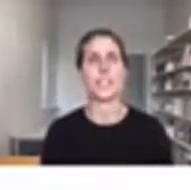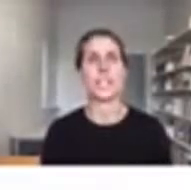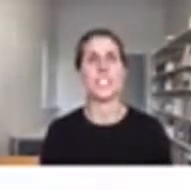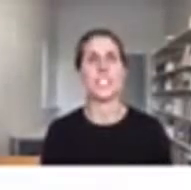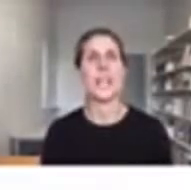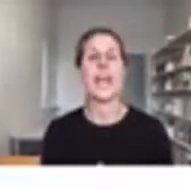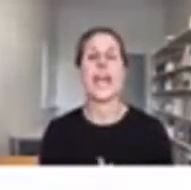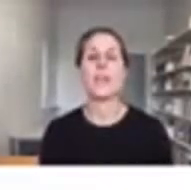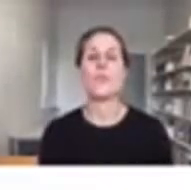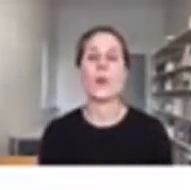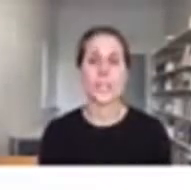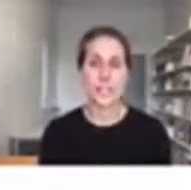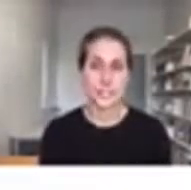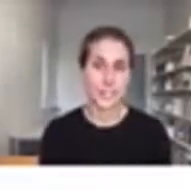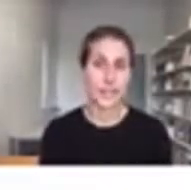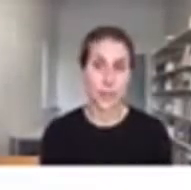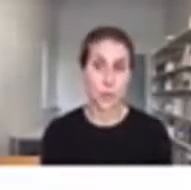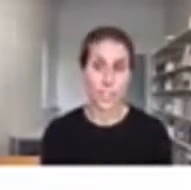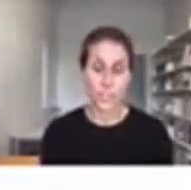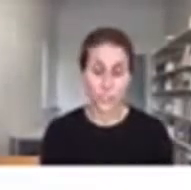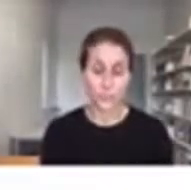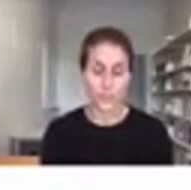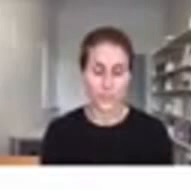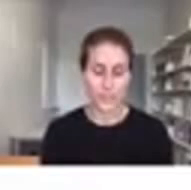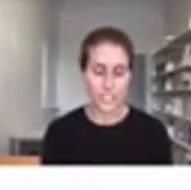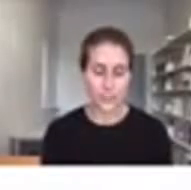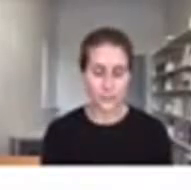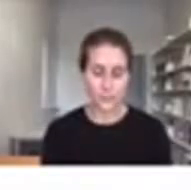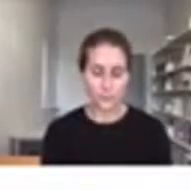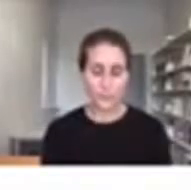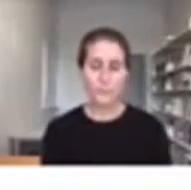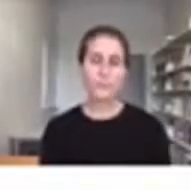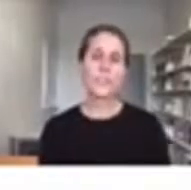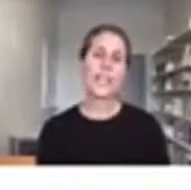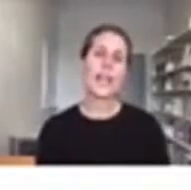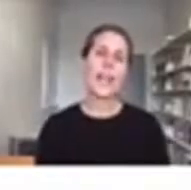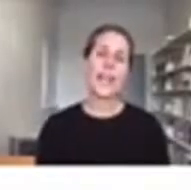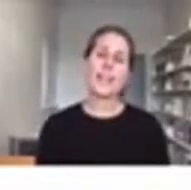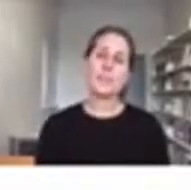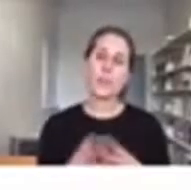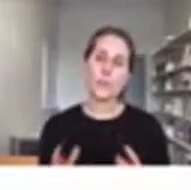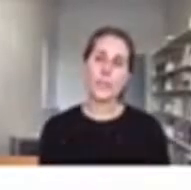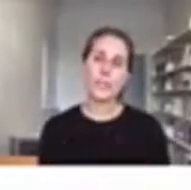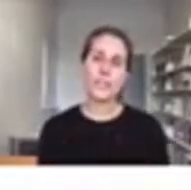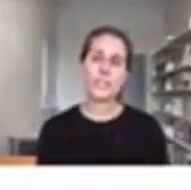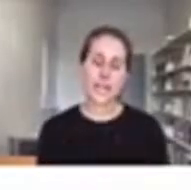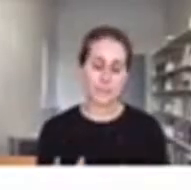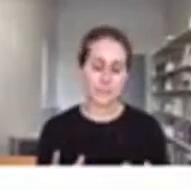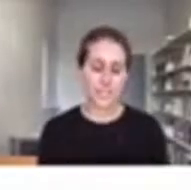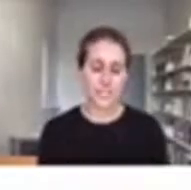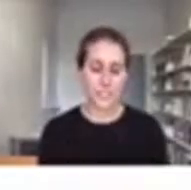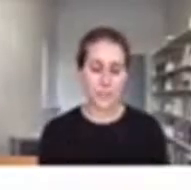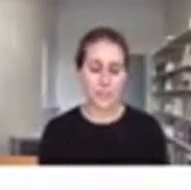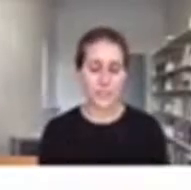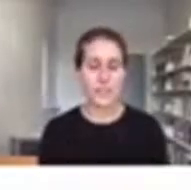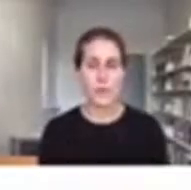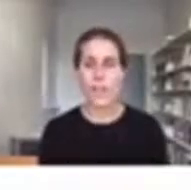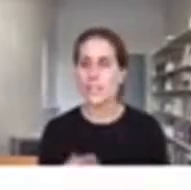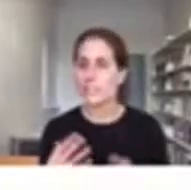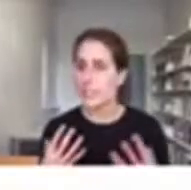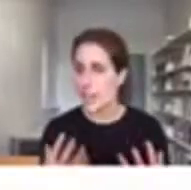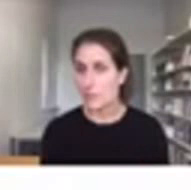within education and what is it that we should be teaching. And if we look at these